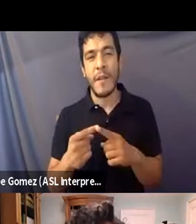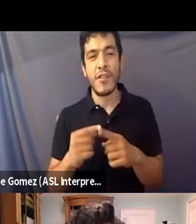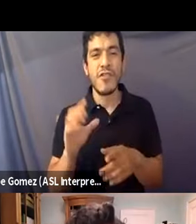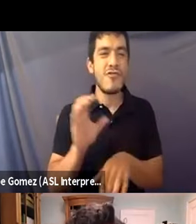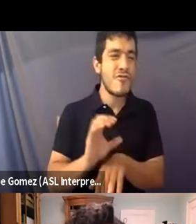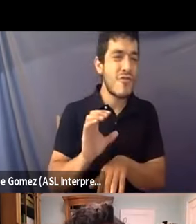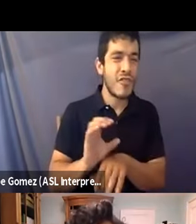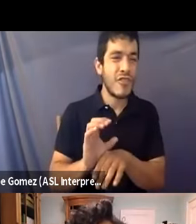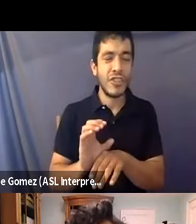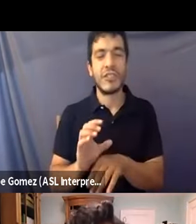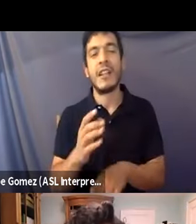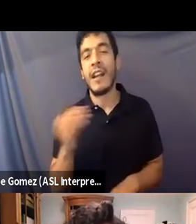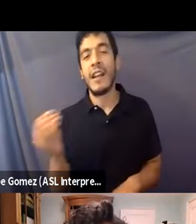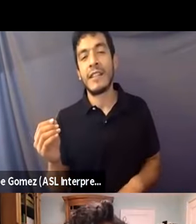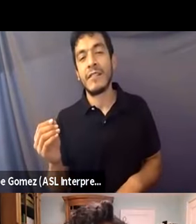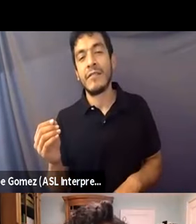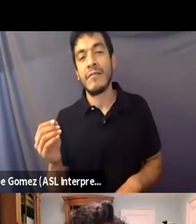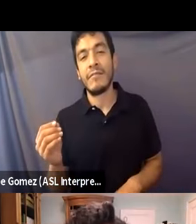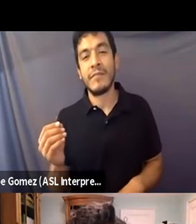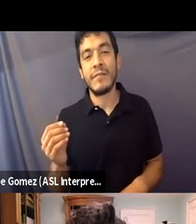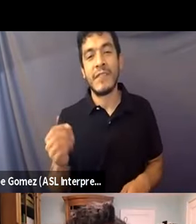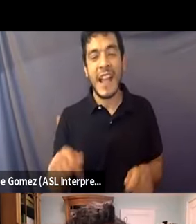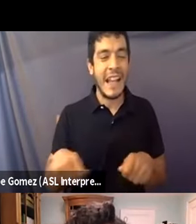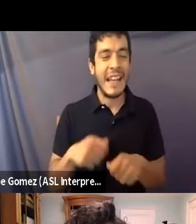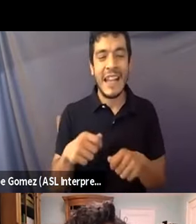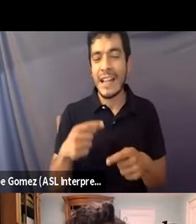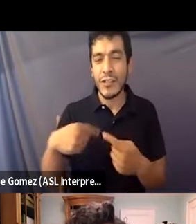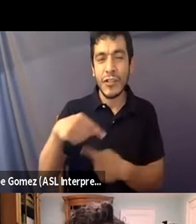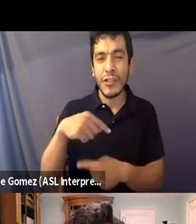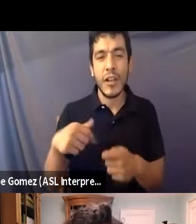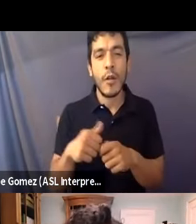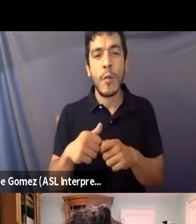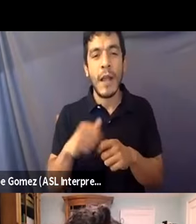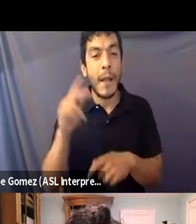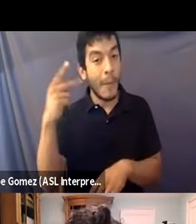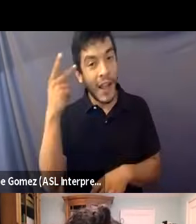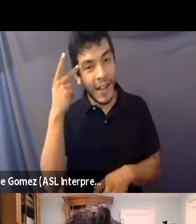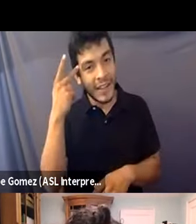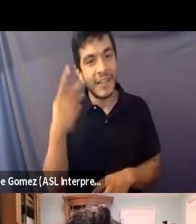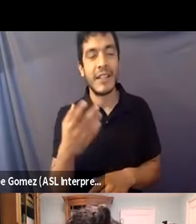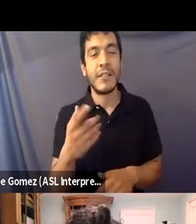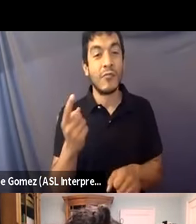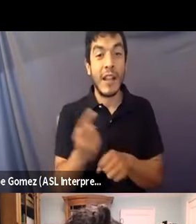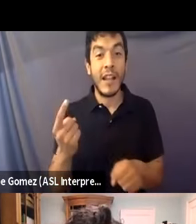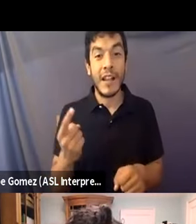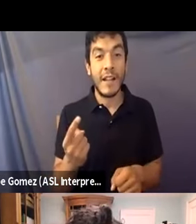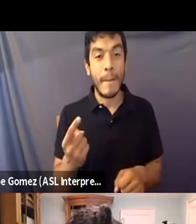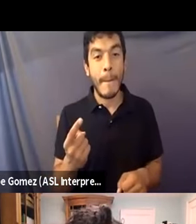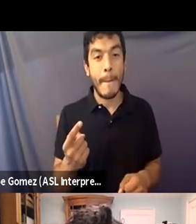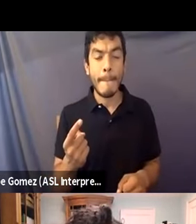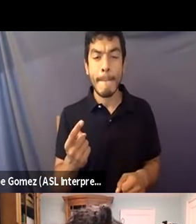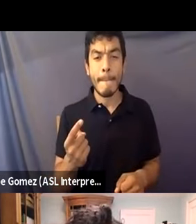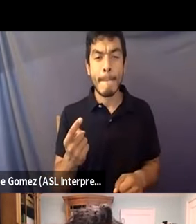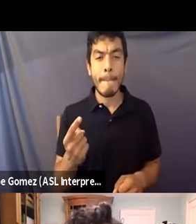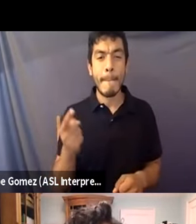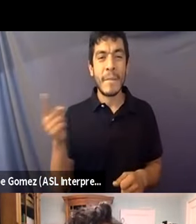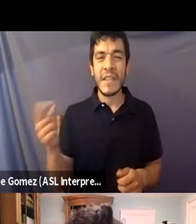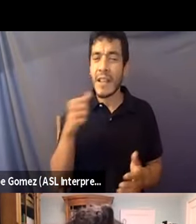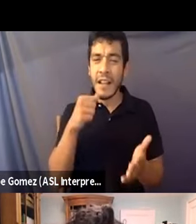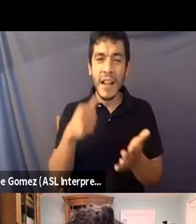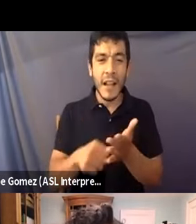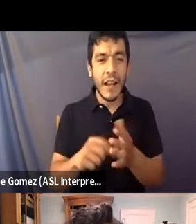and knitting circles with, with politics, right? That postcards and